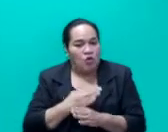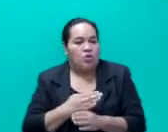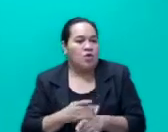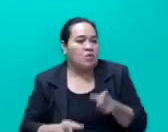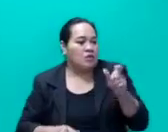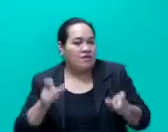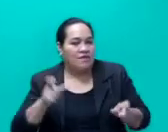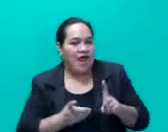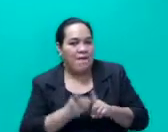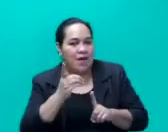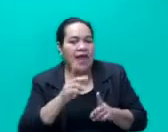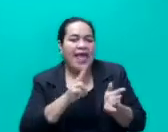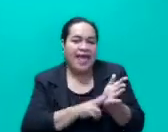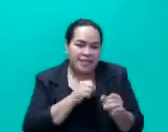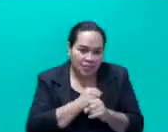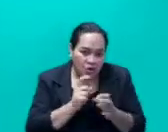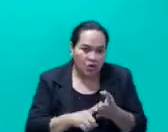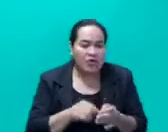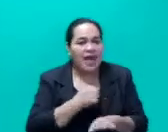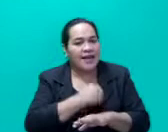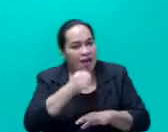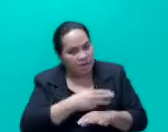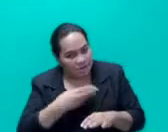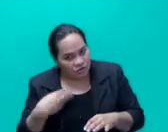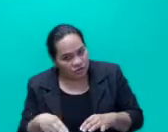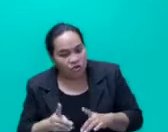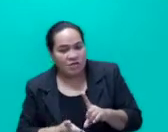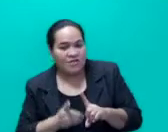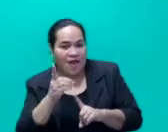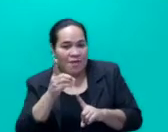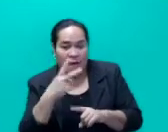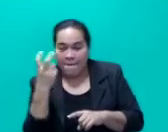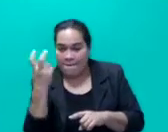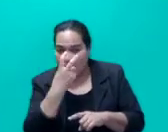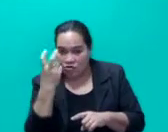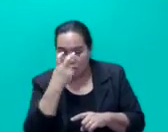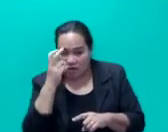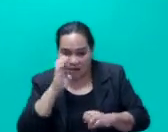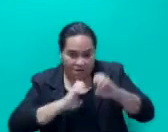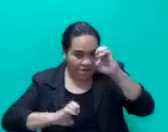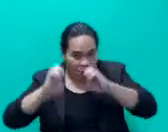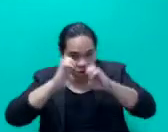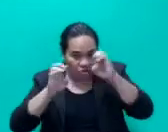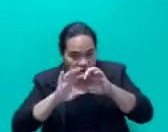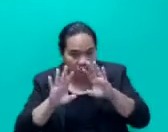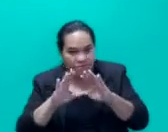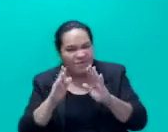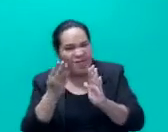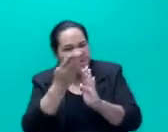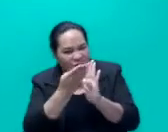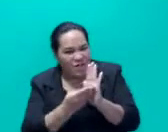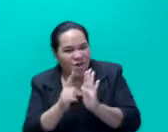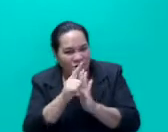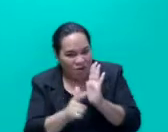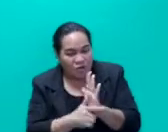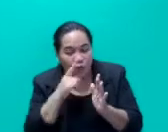partners, our NGOs, government ministries to develop and use relevant monitoring and evaluation framework to capture the impact of